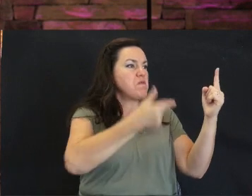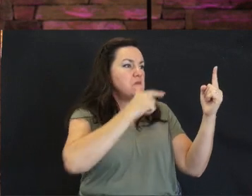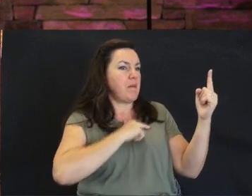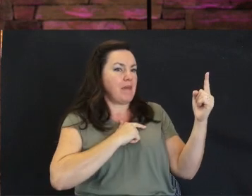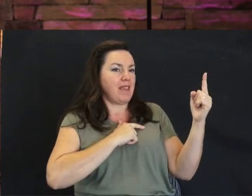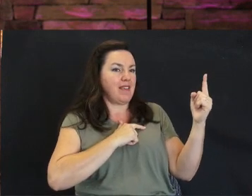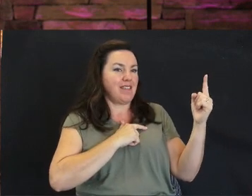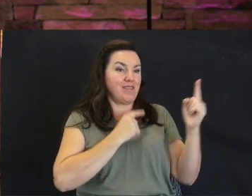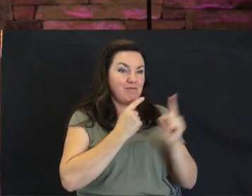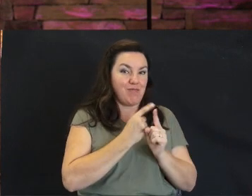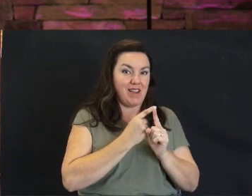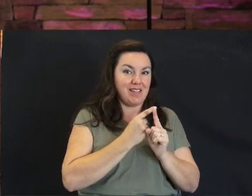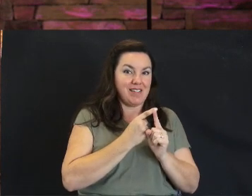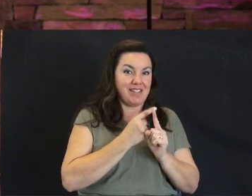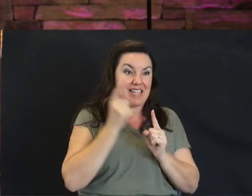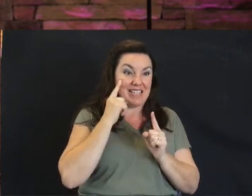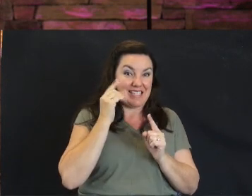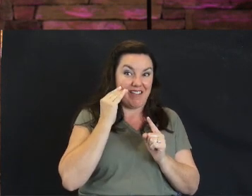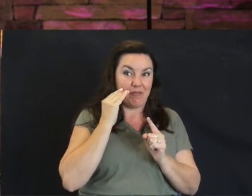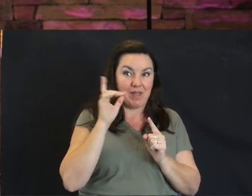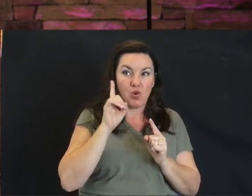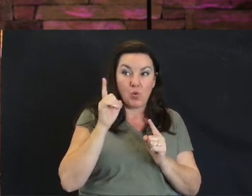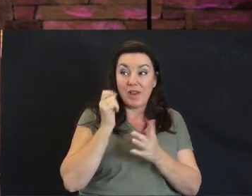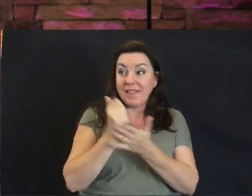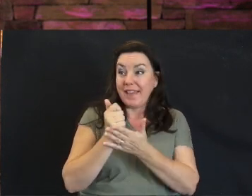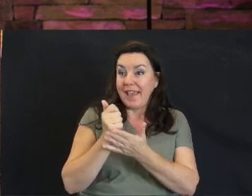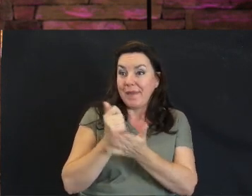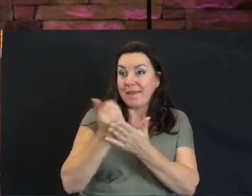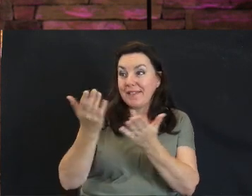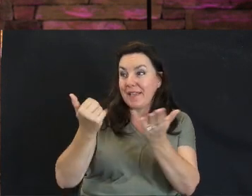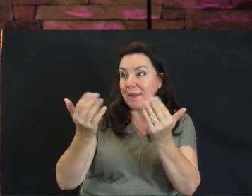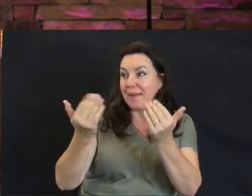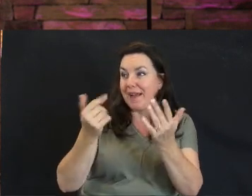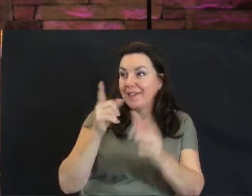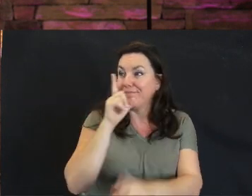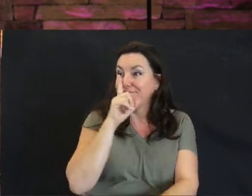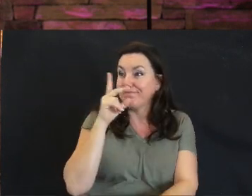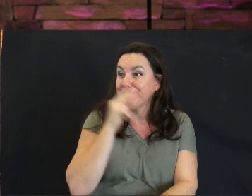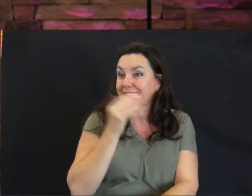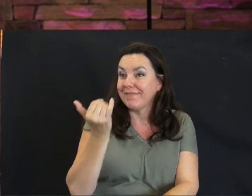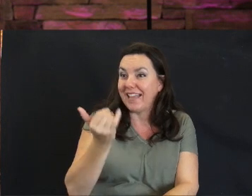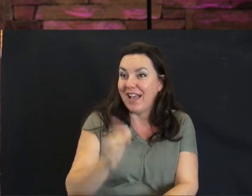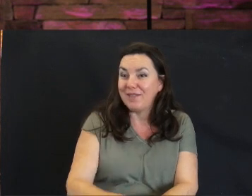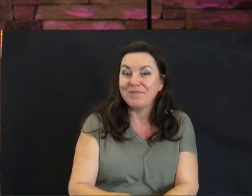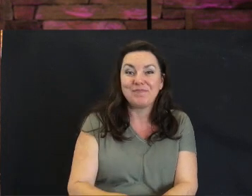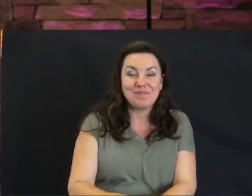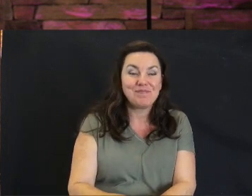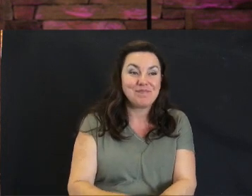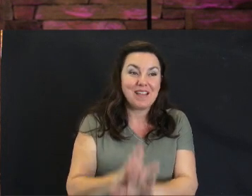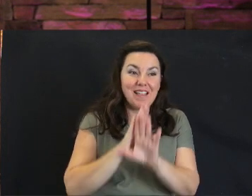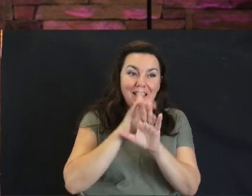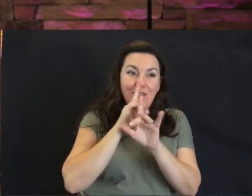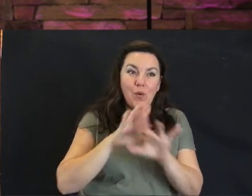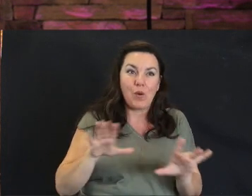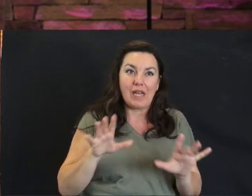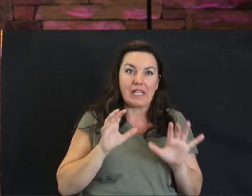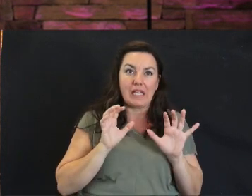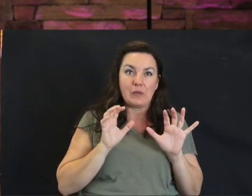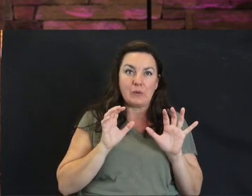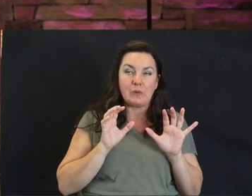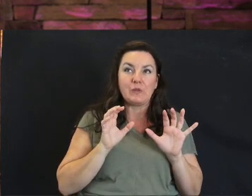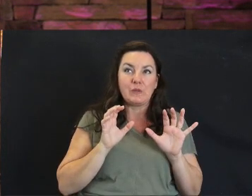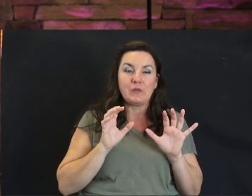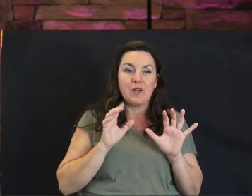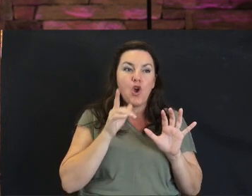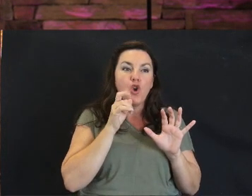Where are the amens now? Huh? Come on Be courageous Let me ask you a question men Who loved who first?